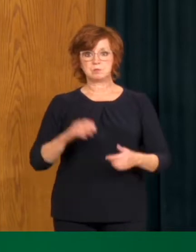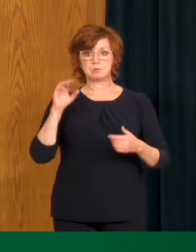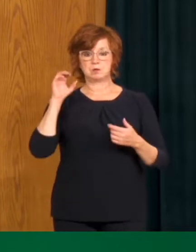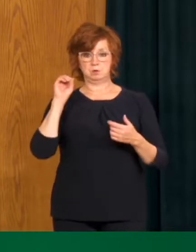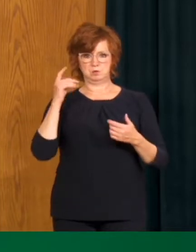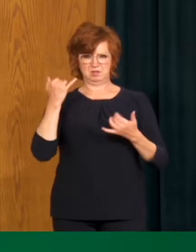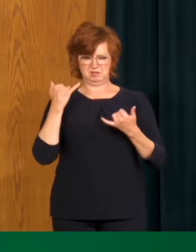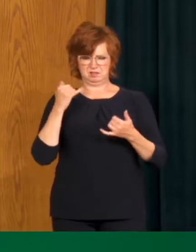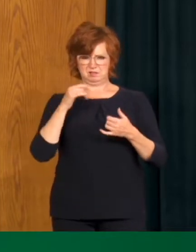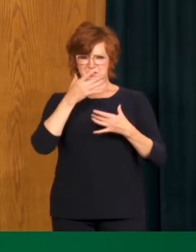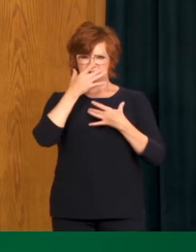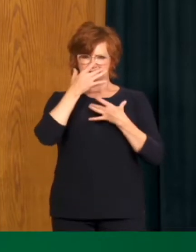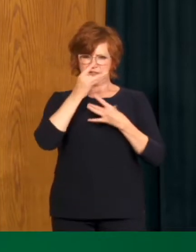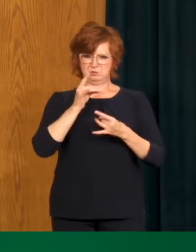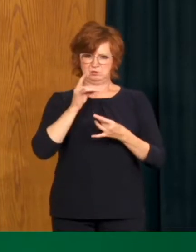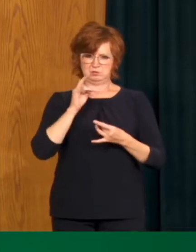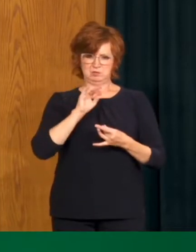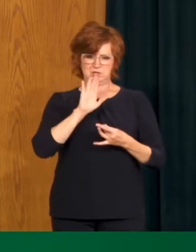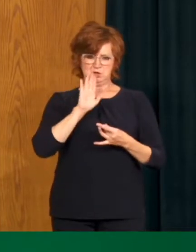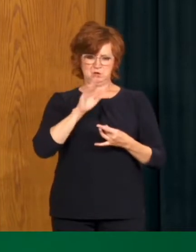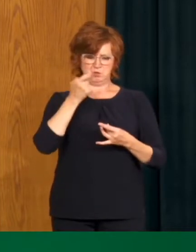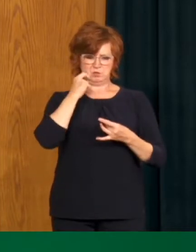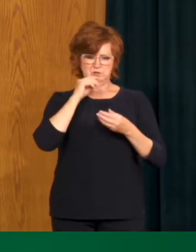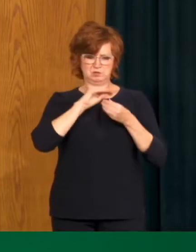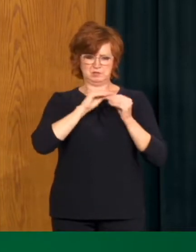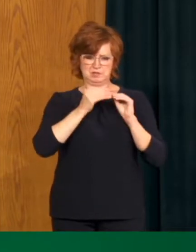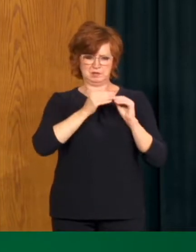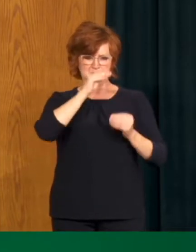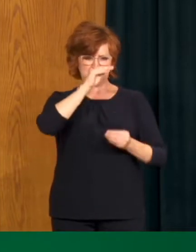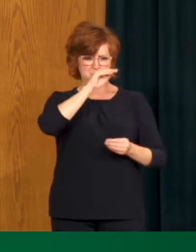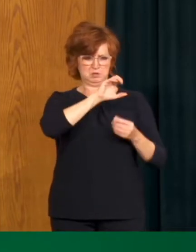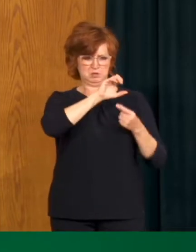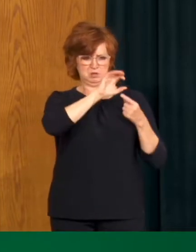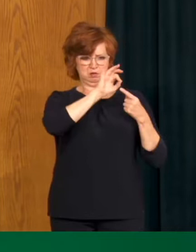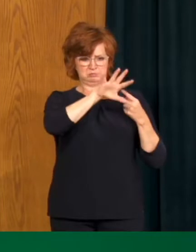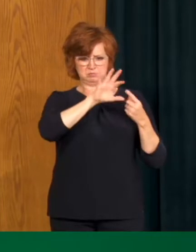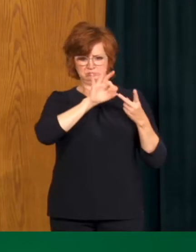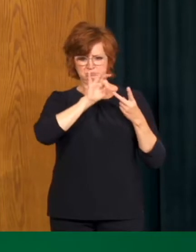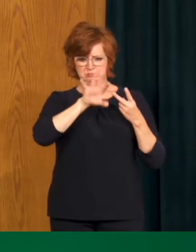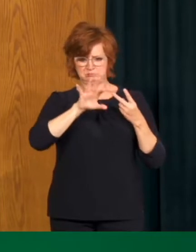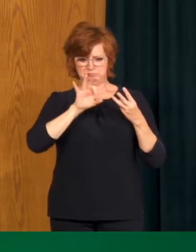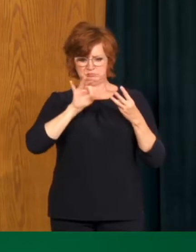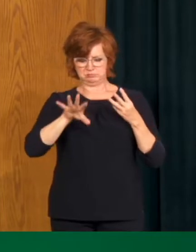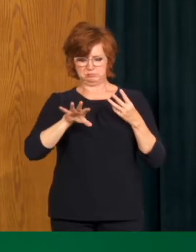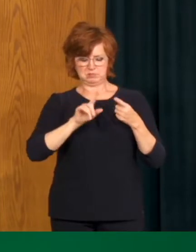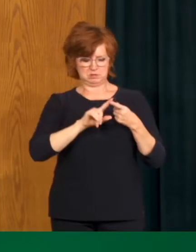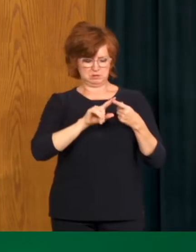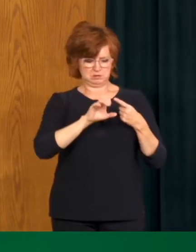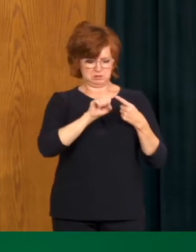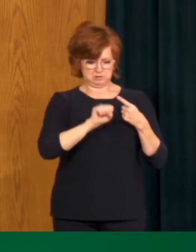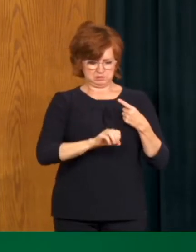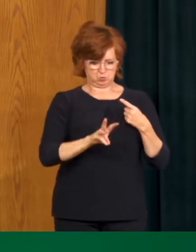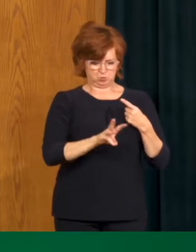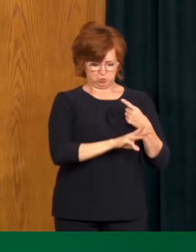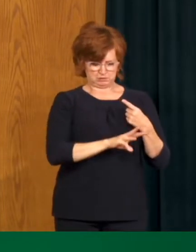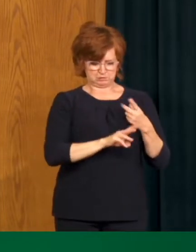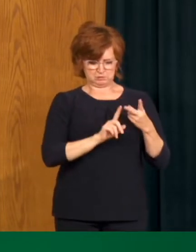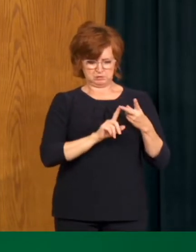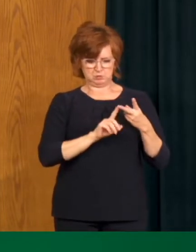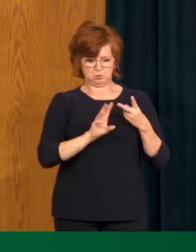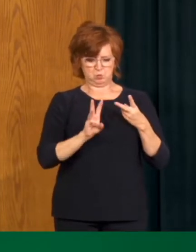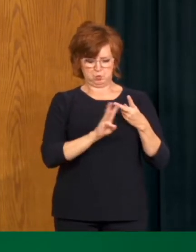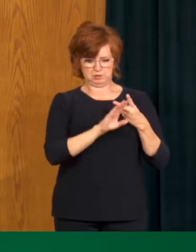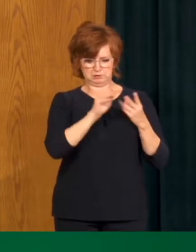these clusters now kind of in the southwest and west central, but the south and central